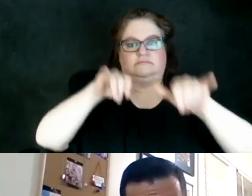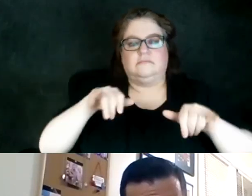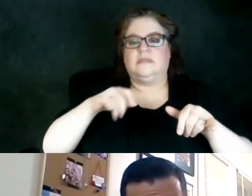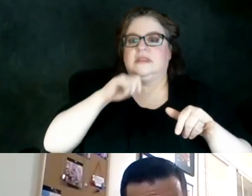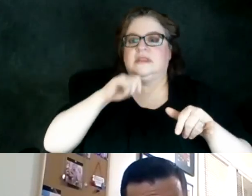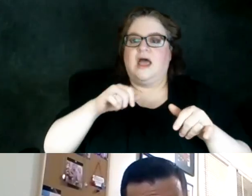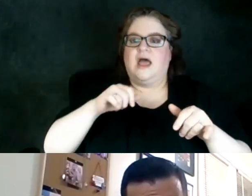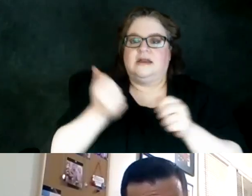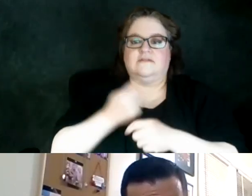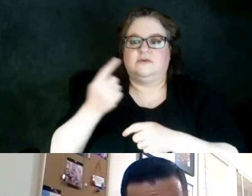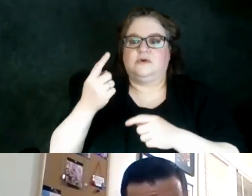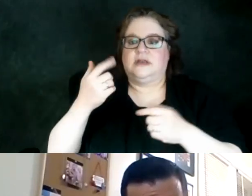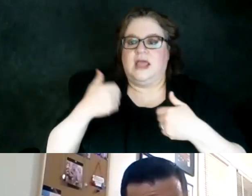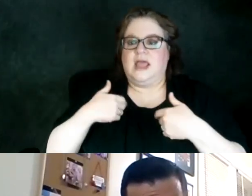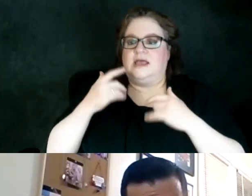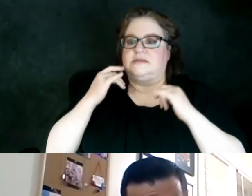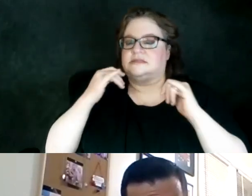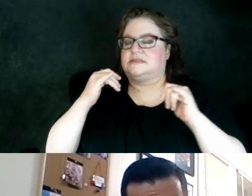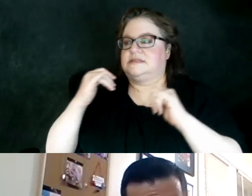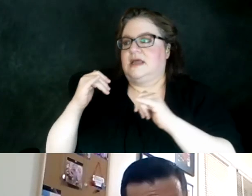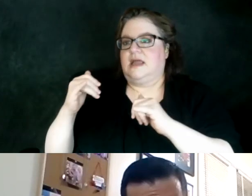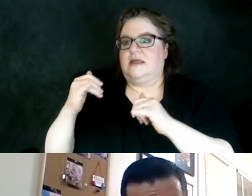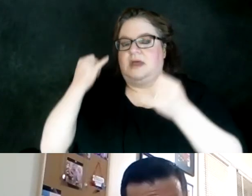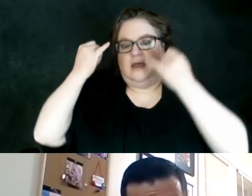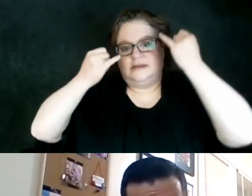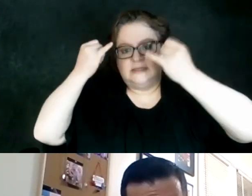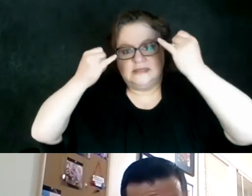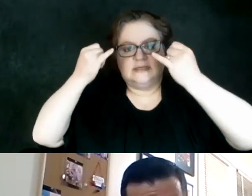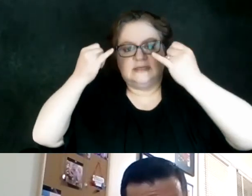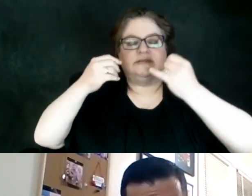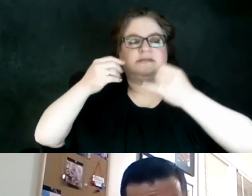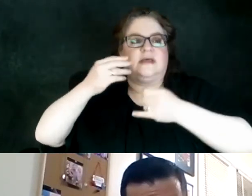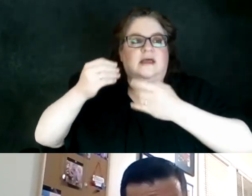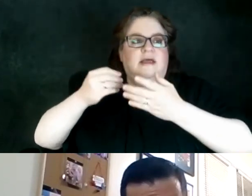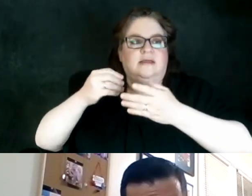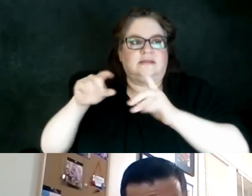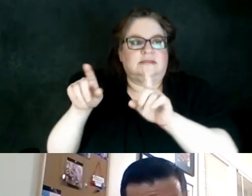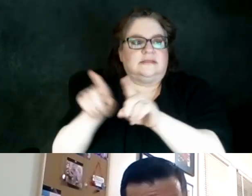Not everybody has the same ideas and the same